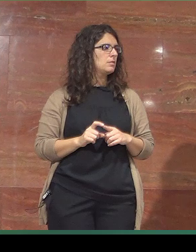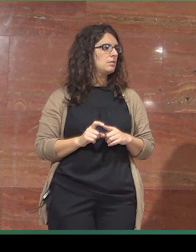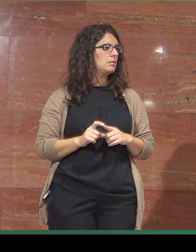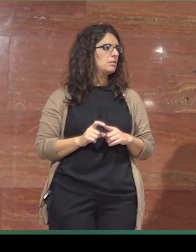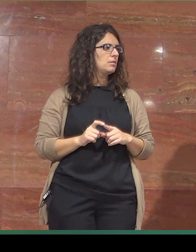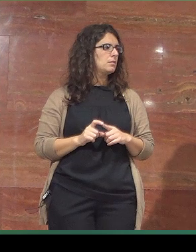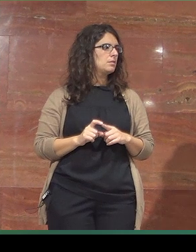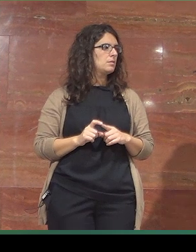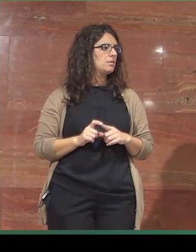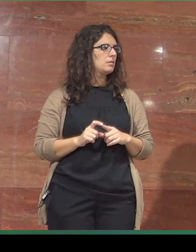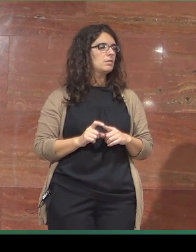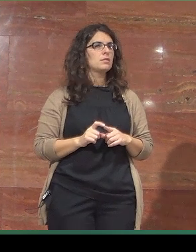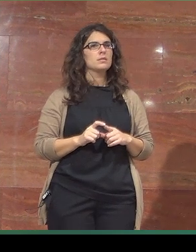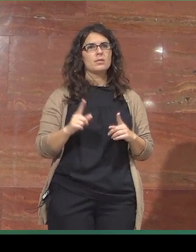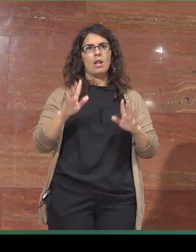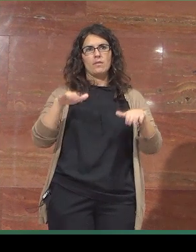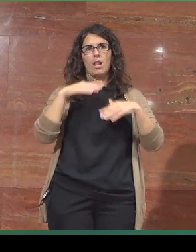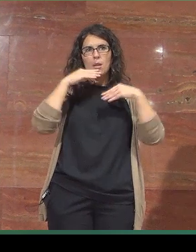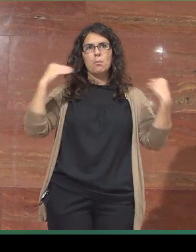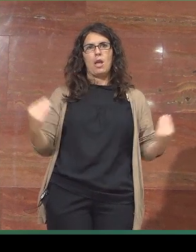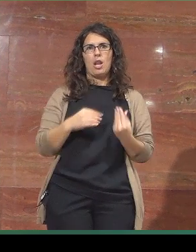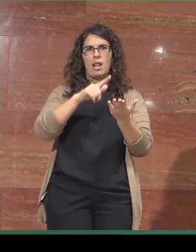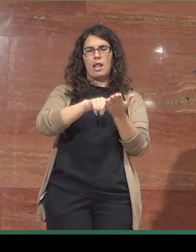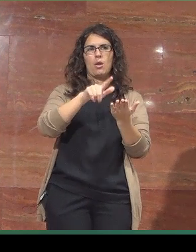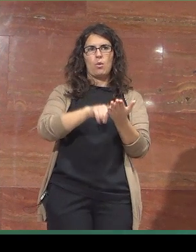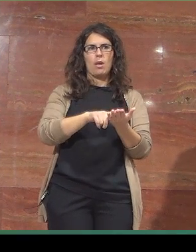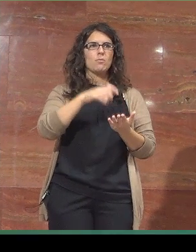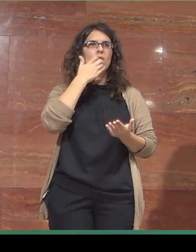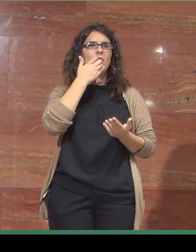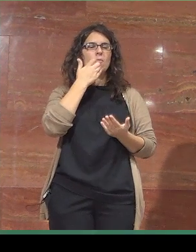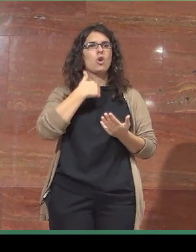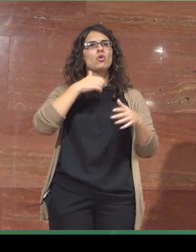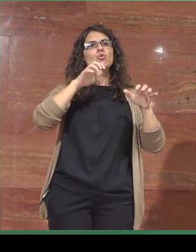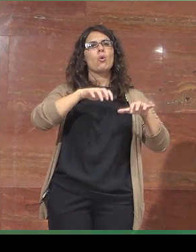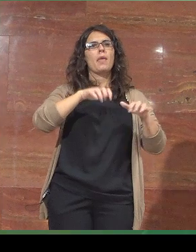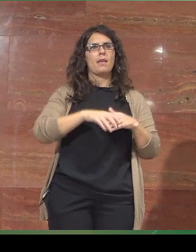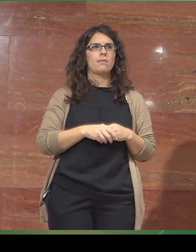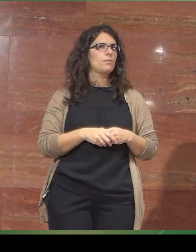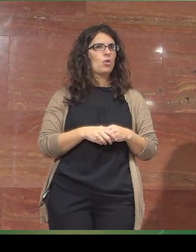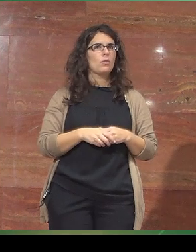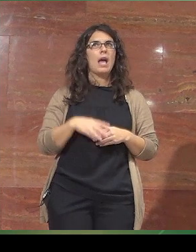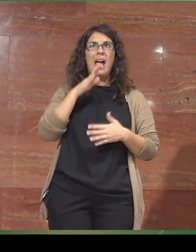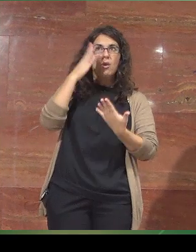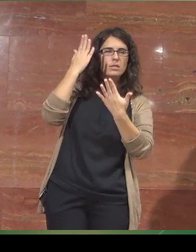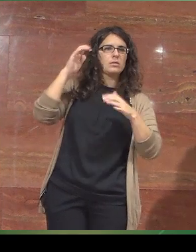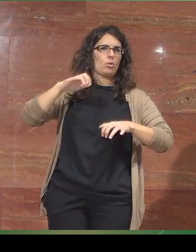it raining, or you can go over, or you can take the